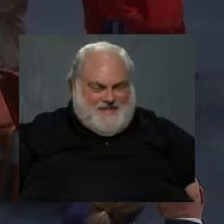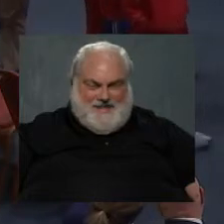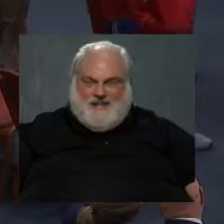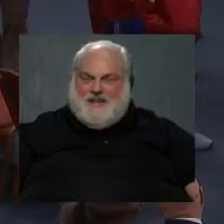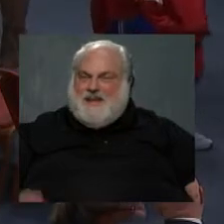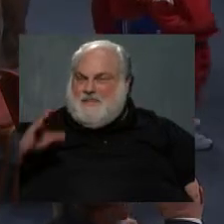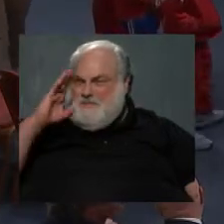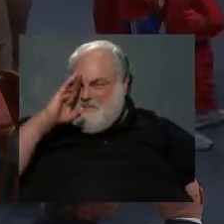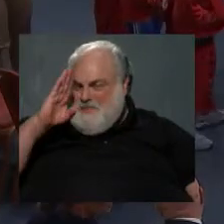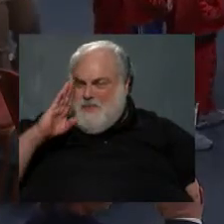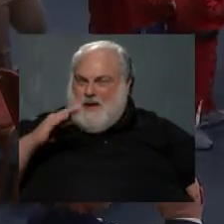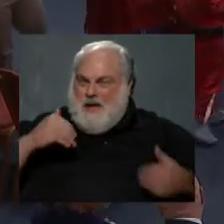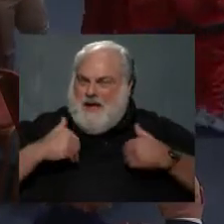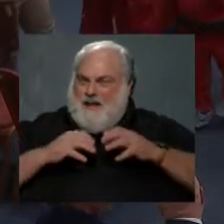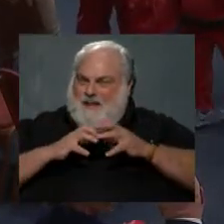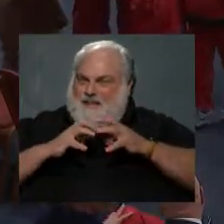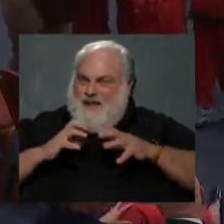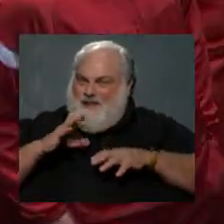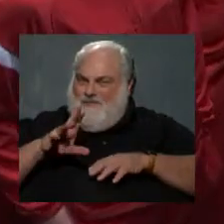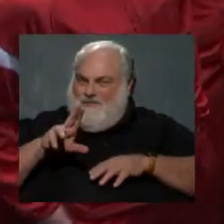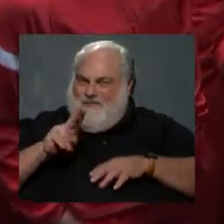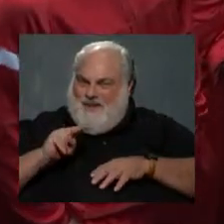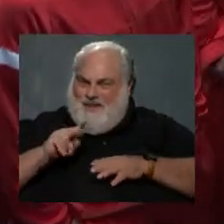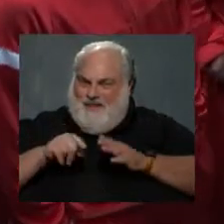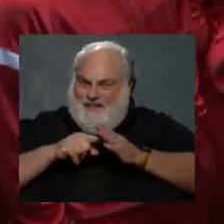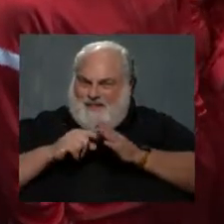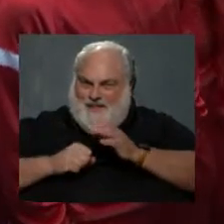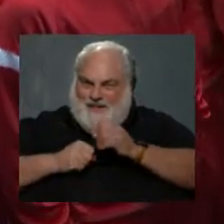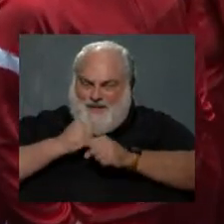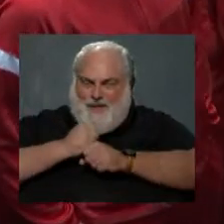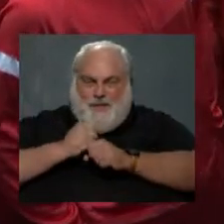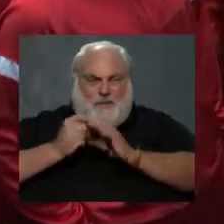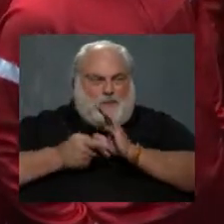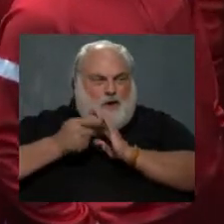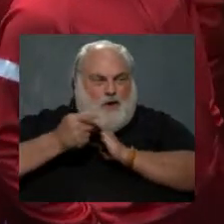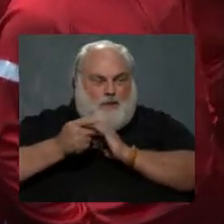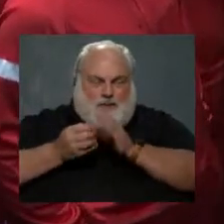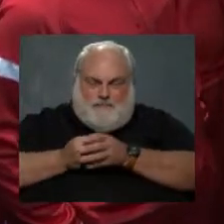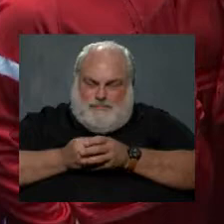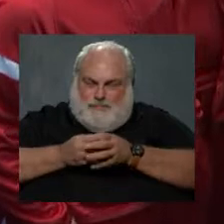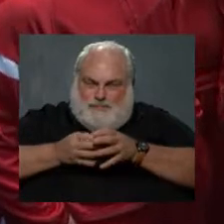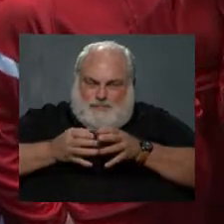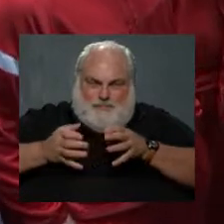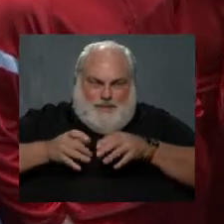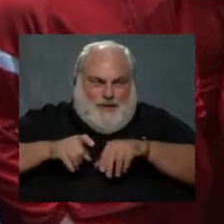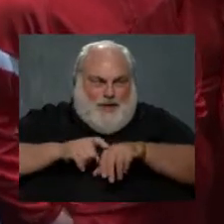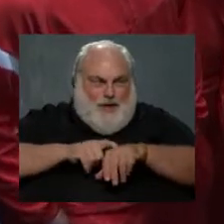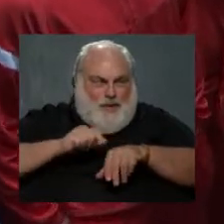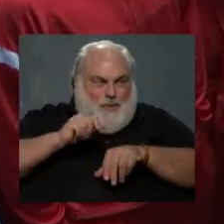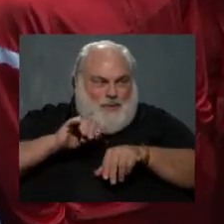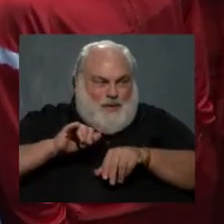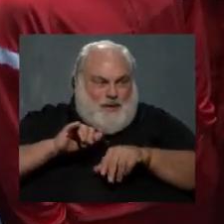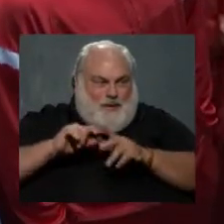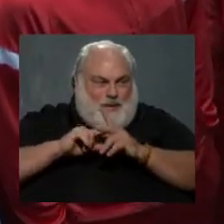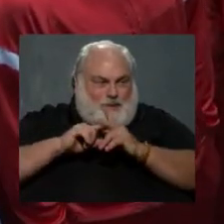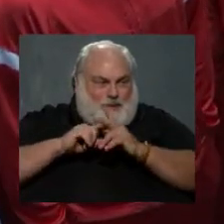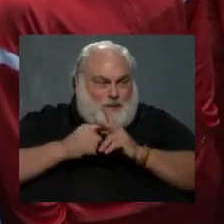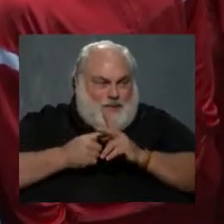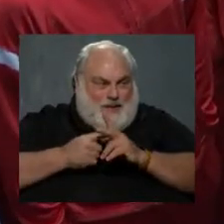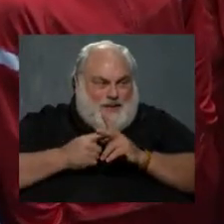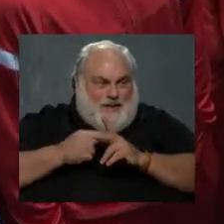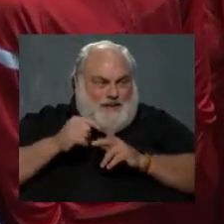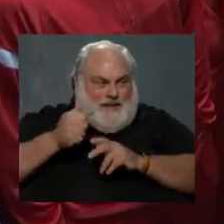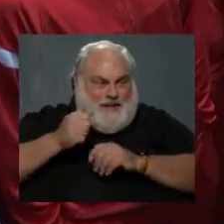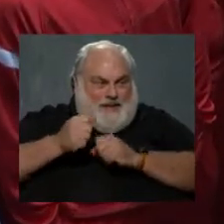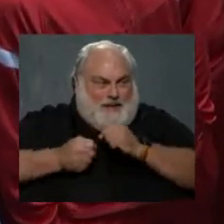just wanted to say we had a lot of fun this year. Our program's come a long way. We started probably 10